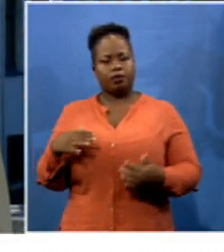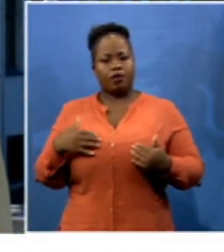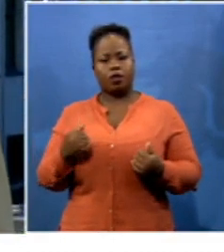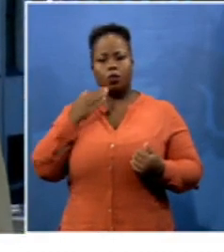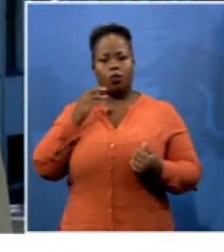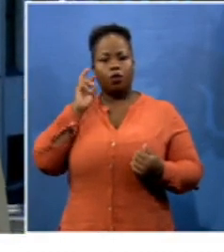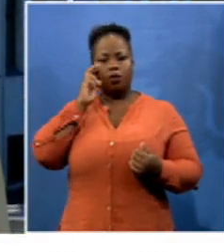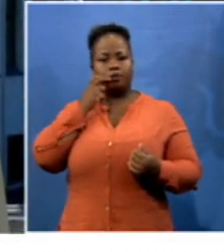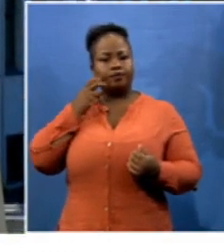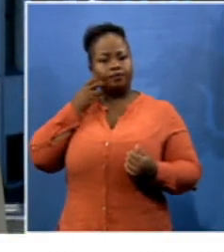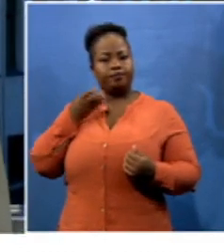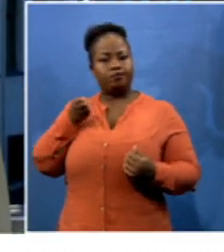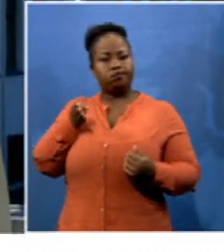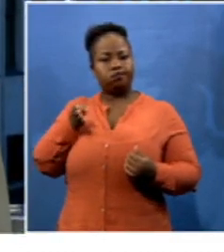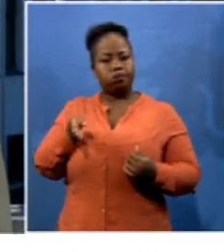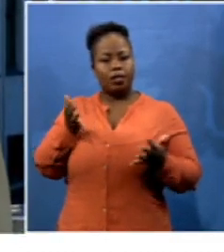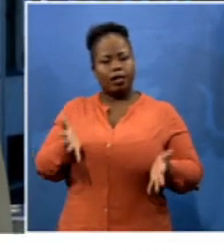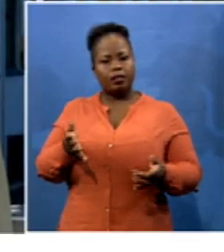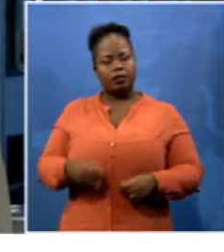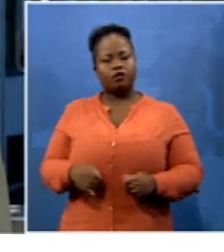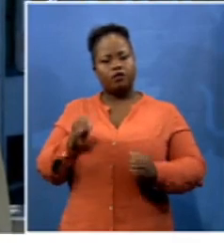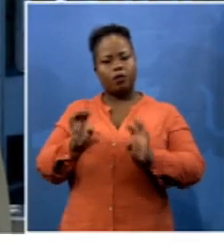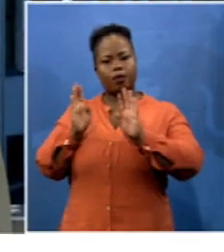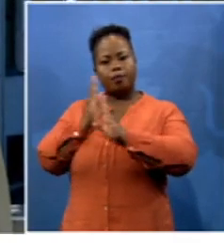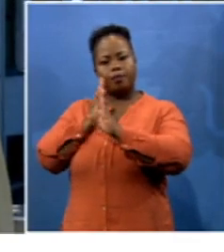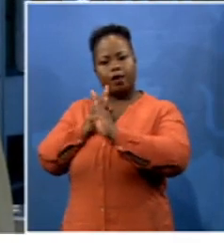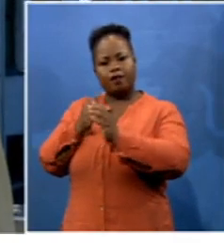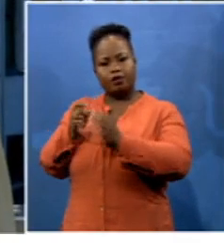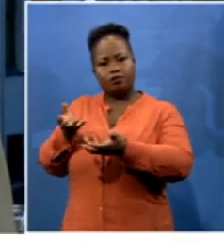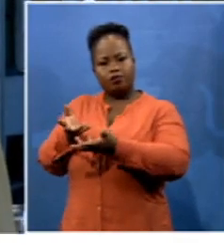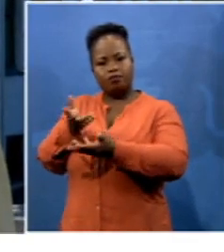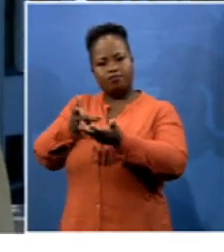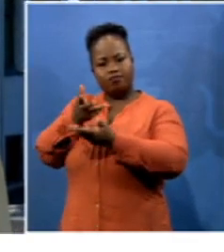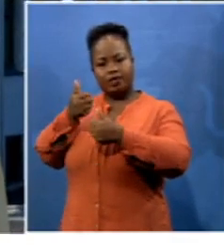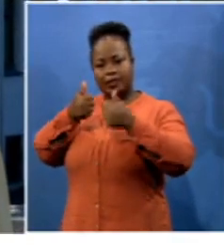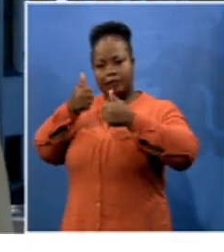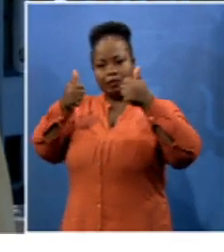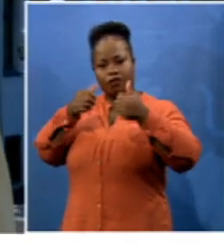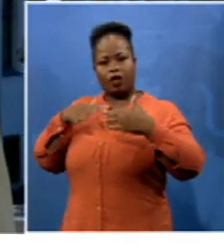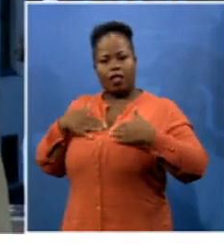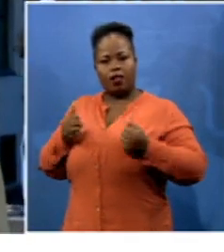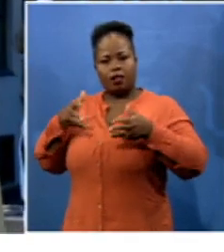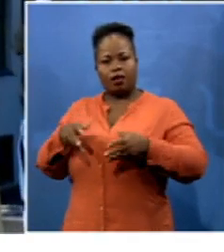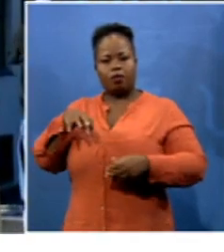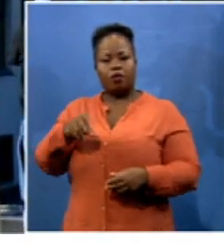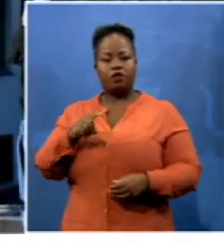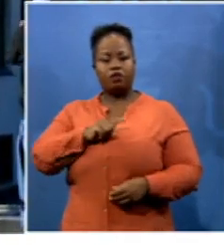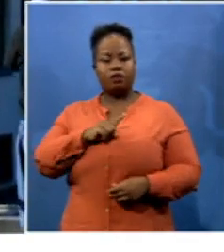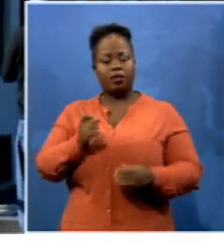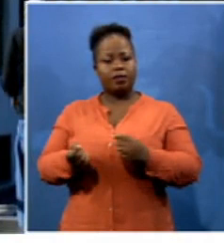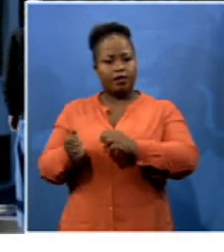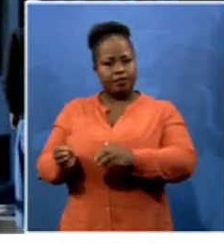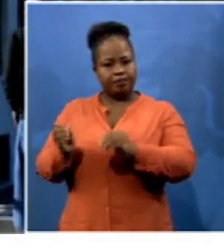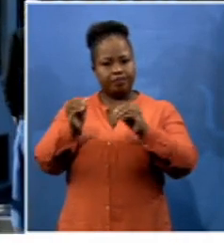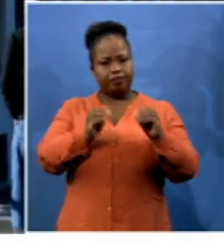Mkhize, arrive a few minutes ago for a closed session with himself and the health officials here in the province. After this, he will go to a